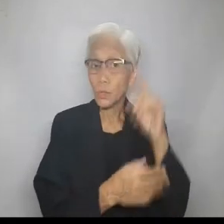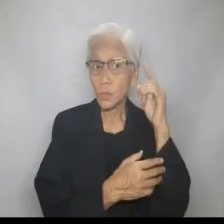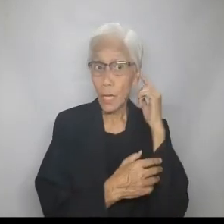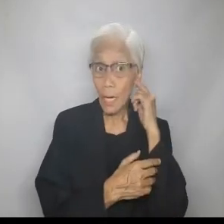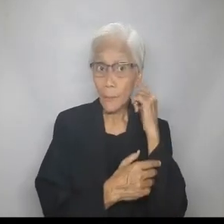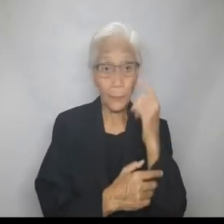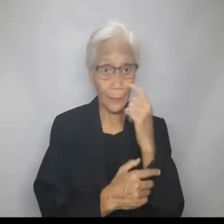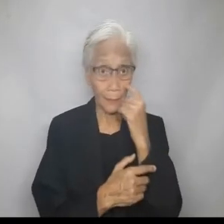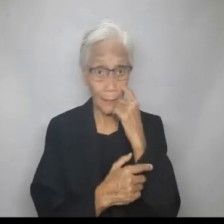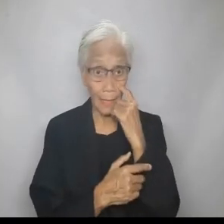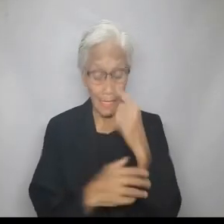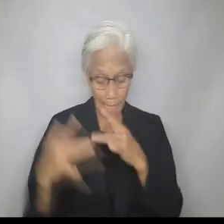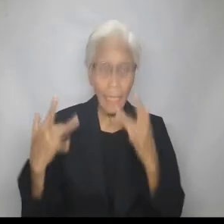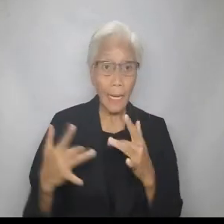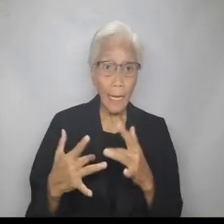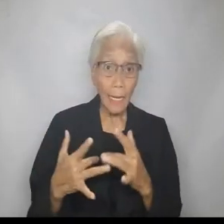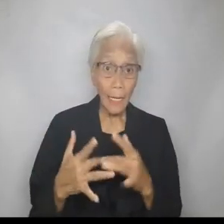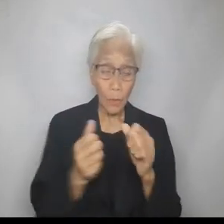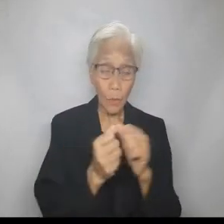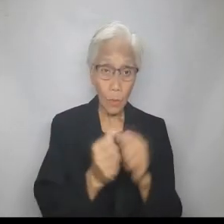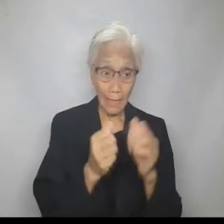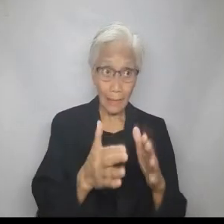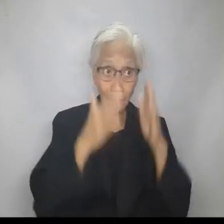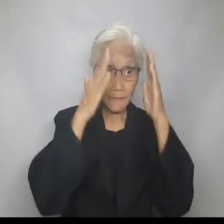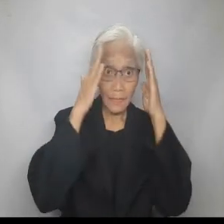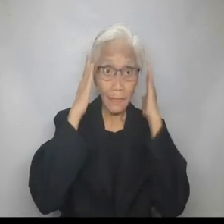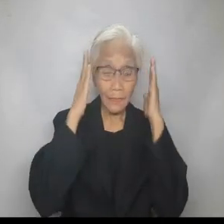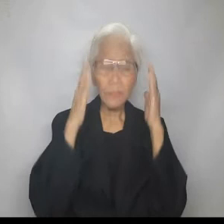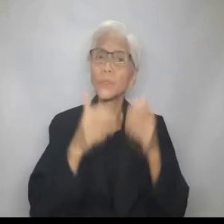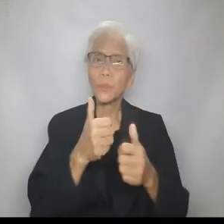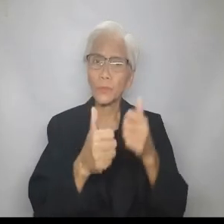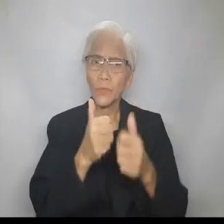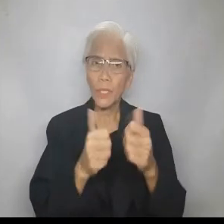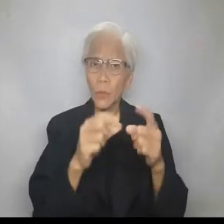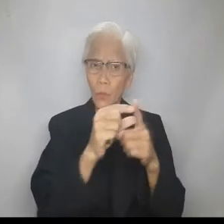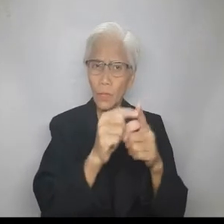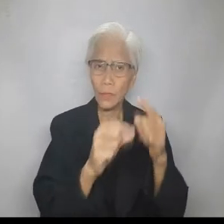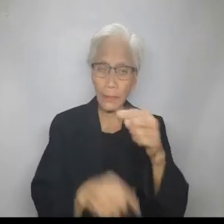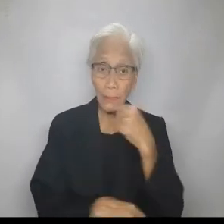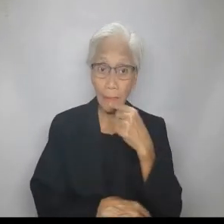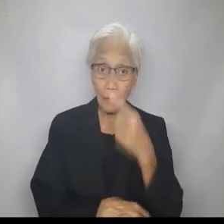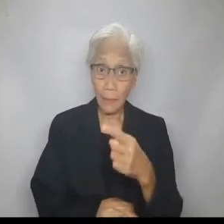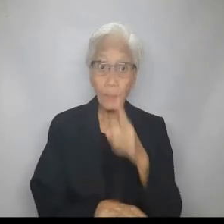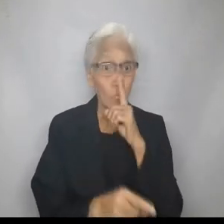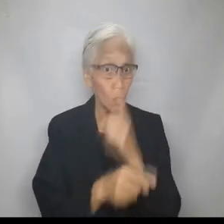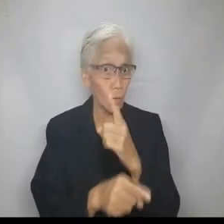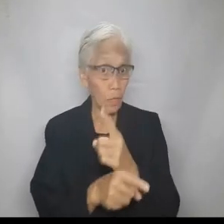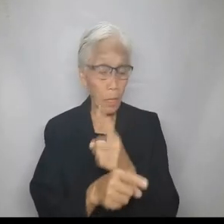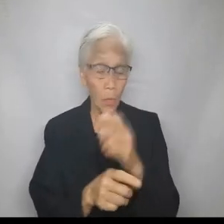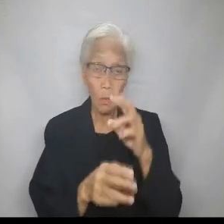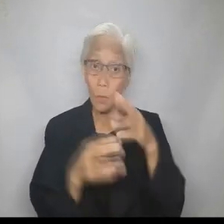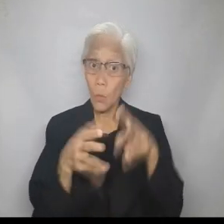eyes, ears and heart, and give undivided attention to really listen to what is being said to you. Indeed, the way